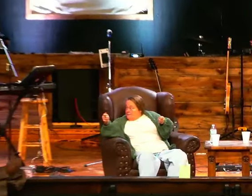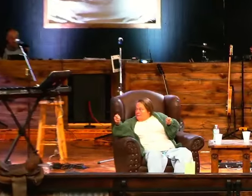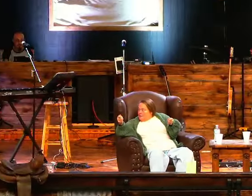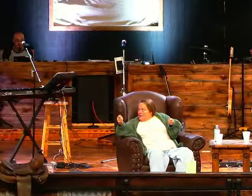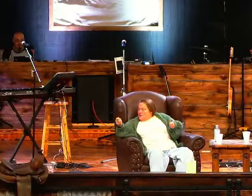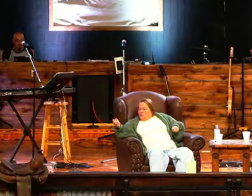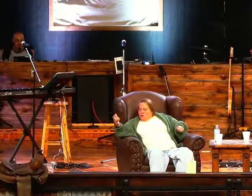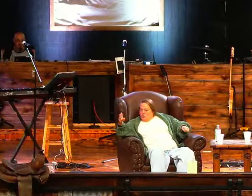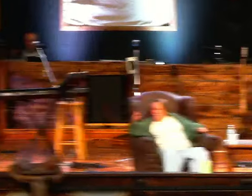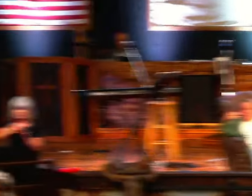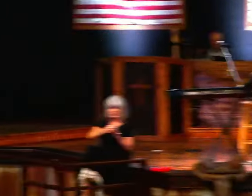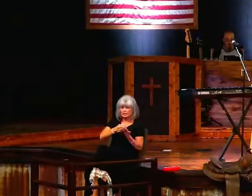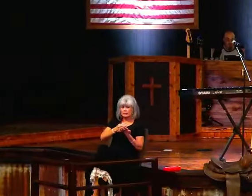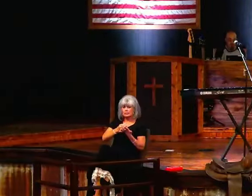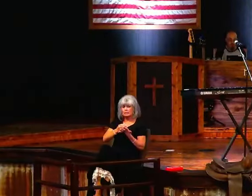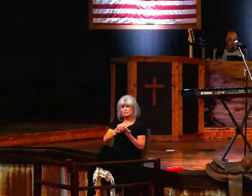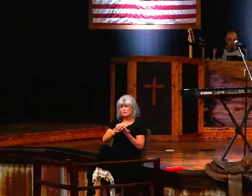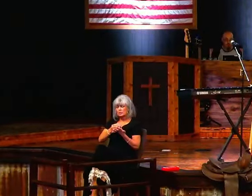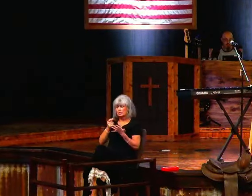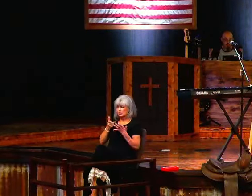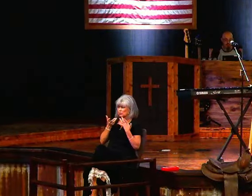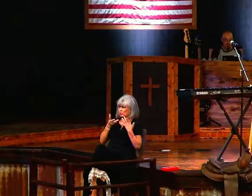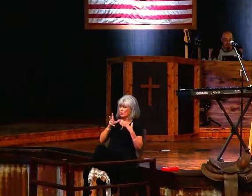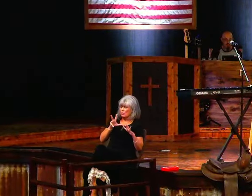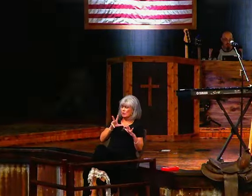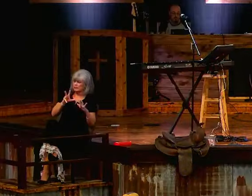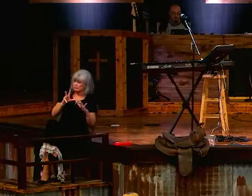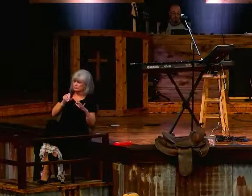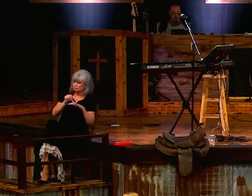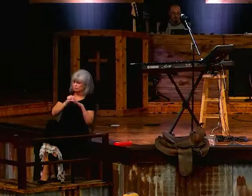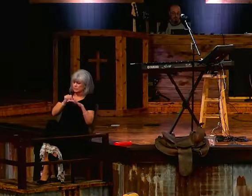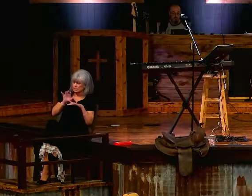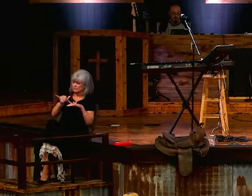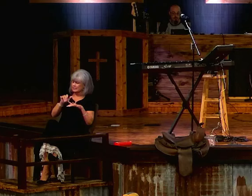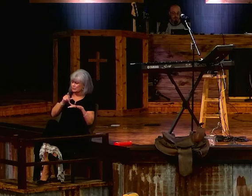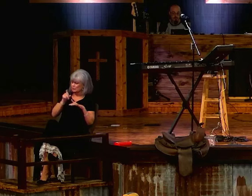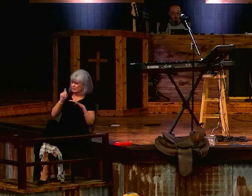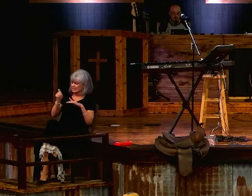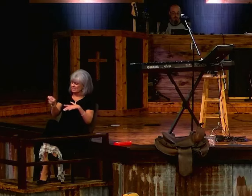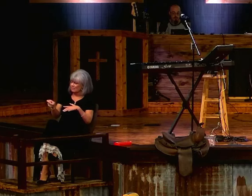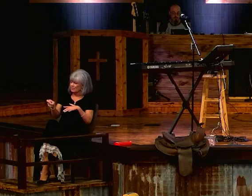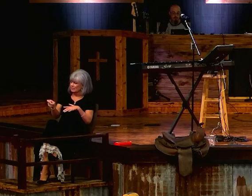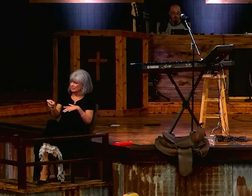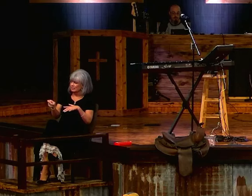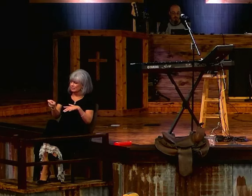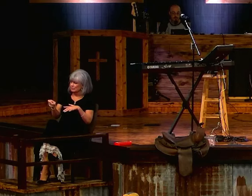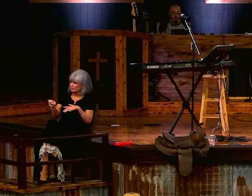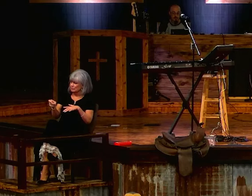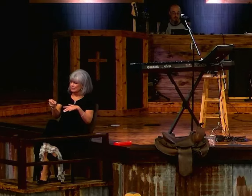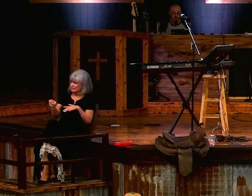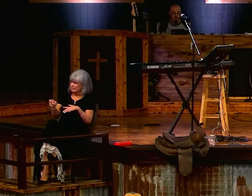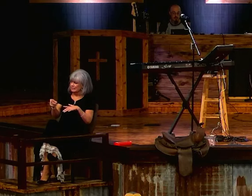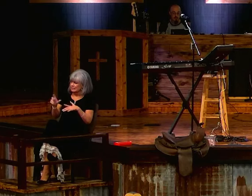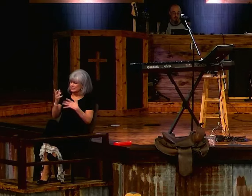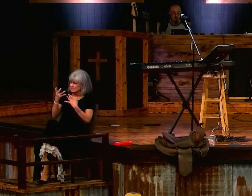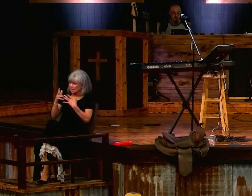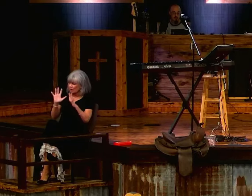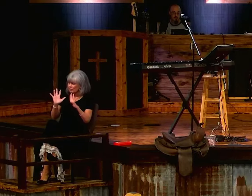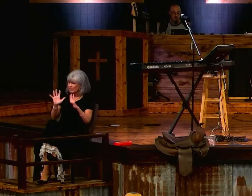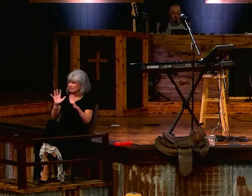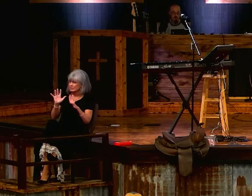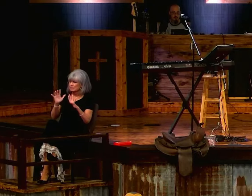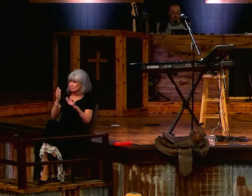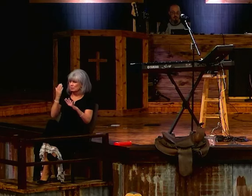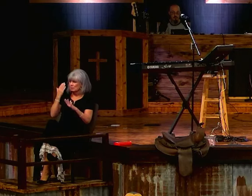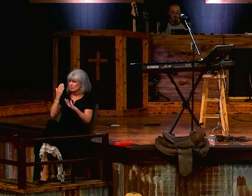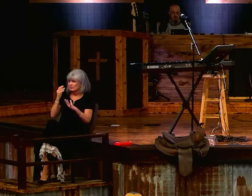trick-or-treating. So you don't want to engage in that, because you're giving children to take to sacrifice. Whether that's what